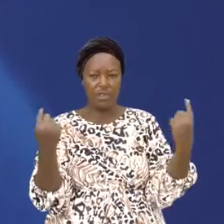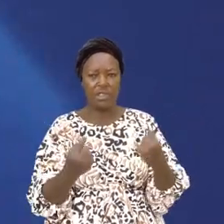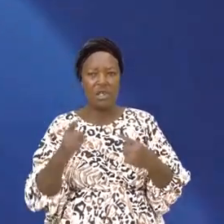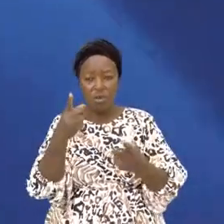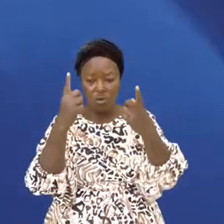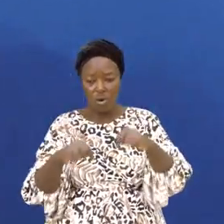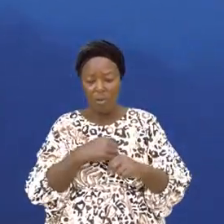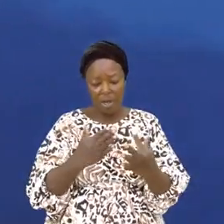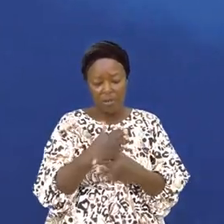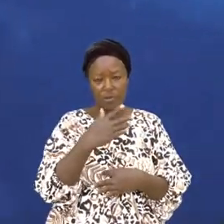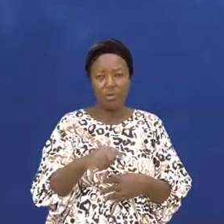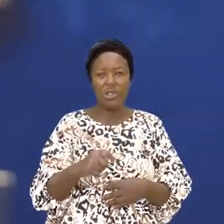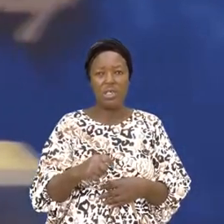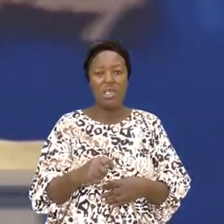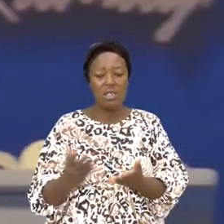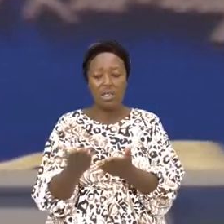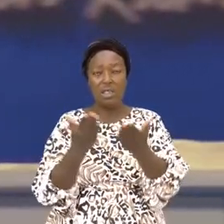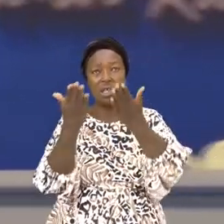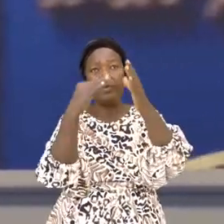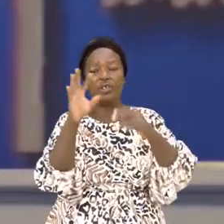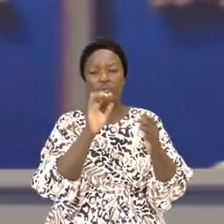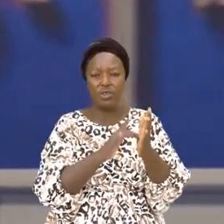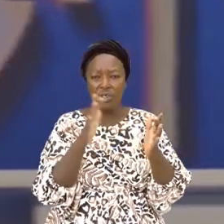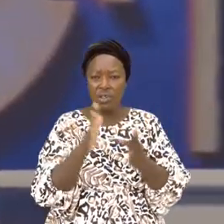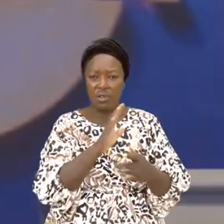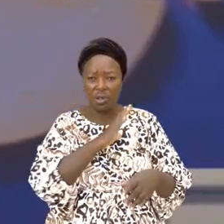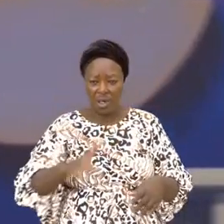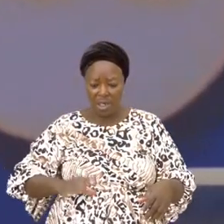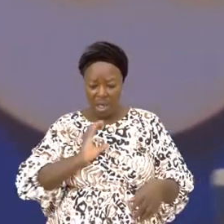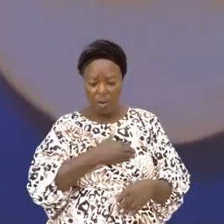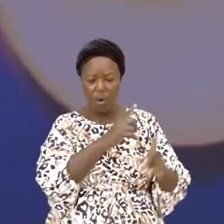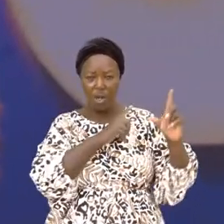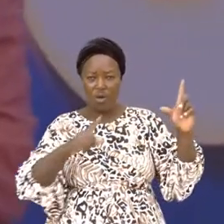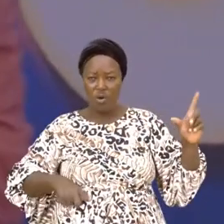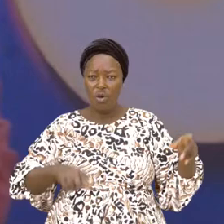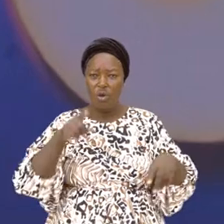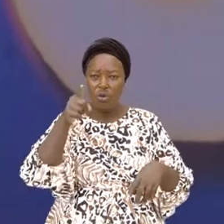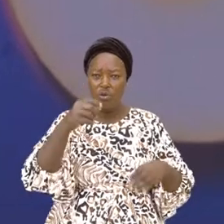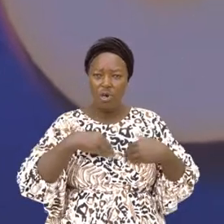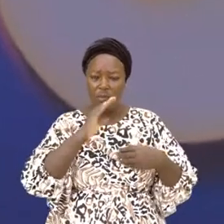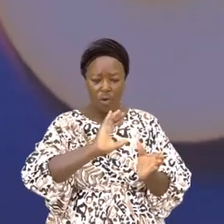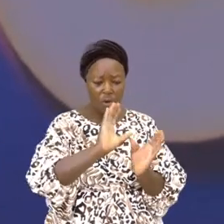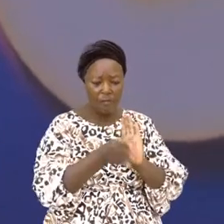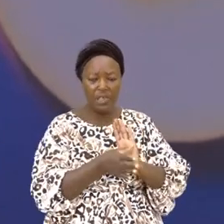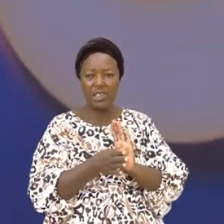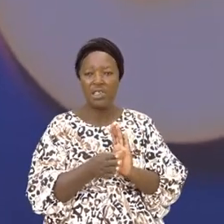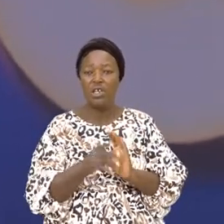and through the sacrifice of Jesus Christ our Lord, you have been converted. You have been